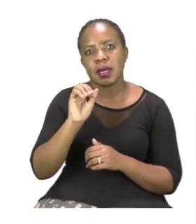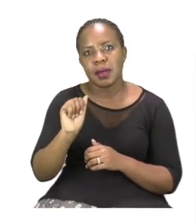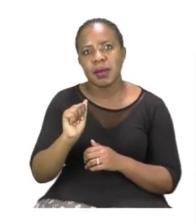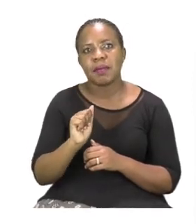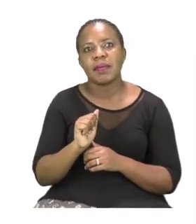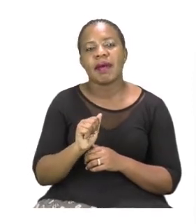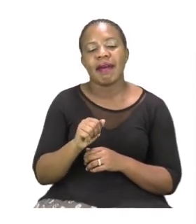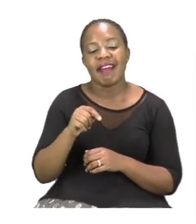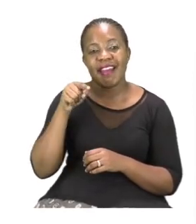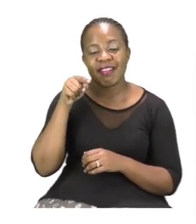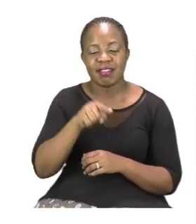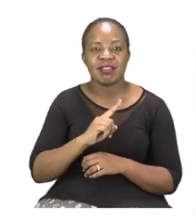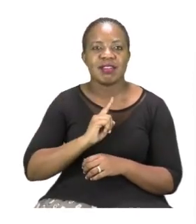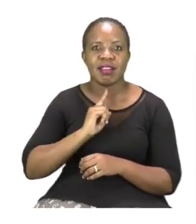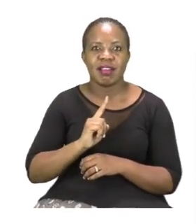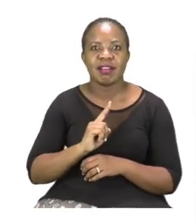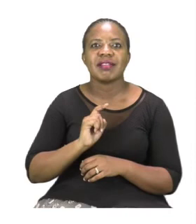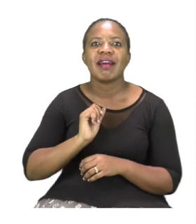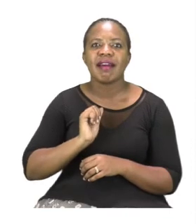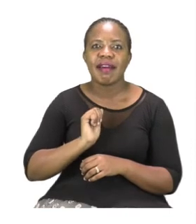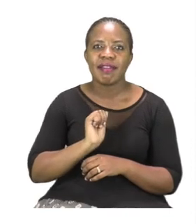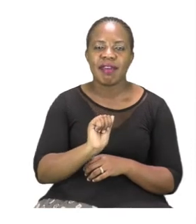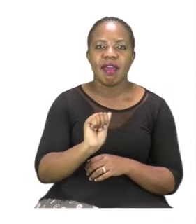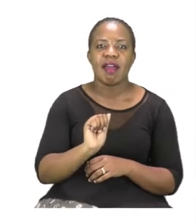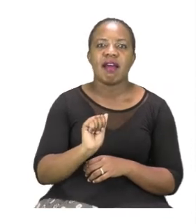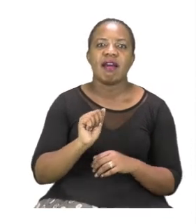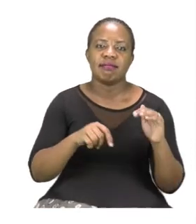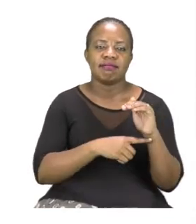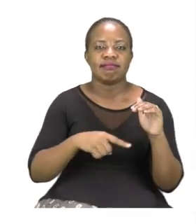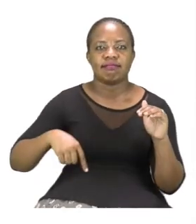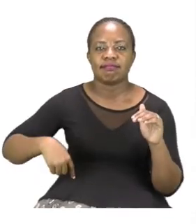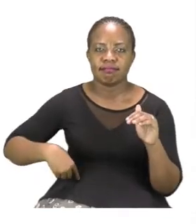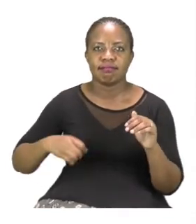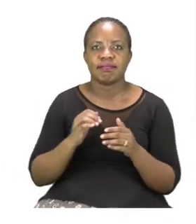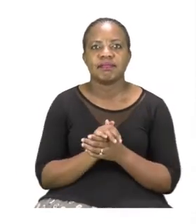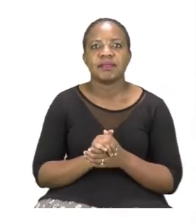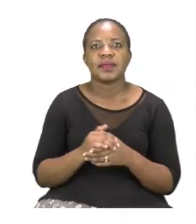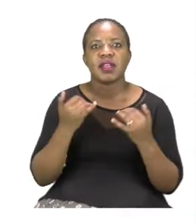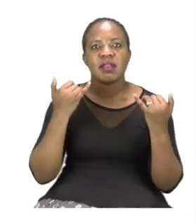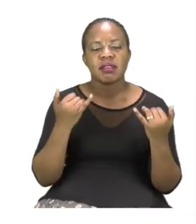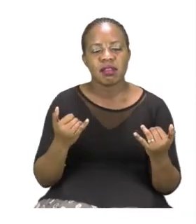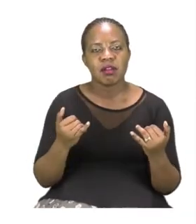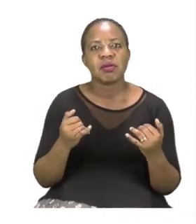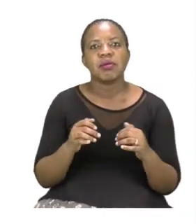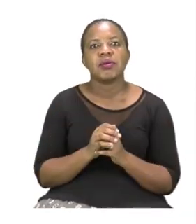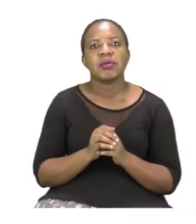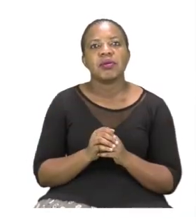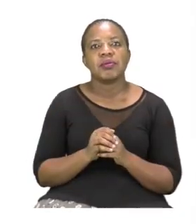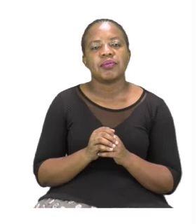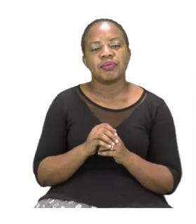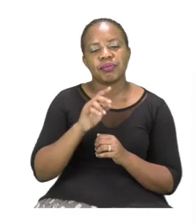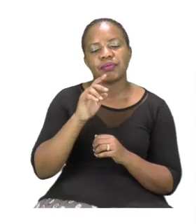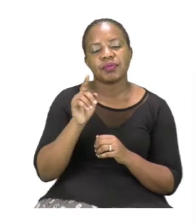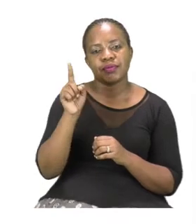color in that circled possessive pronoun. In this case, our possessive pronoun